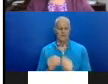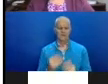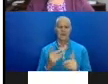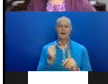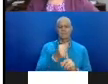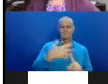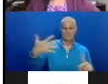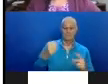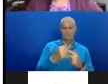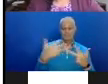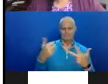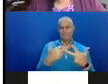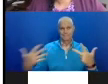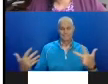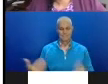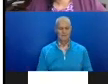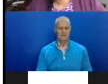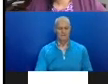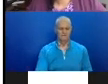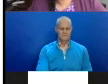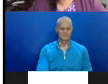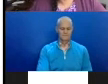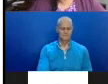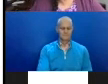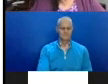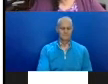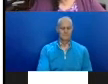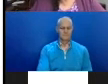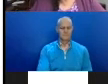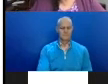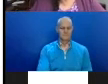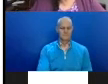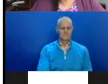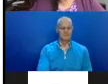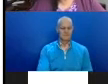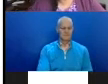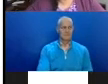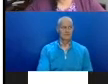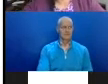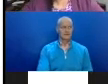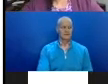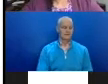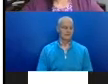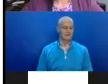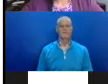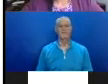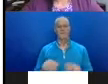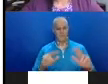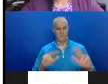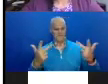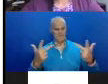a little bit more as I move on here. So this phase 3, just in terms of